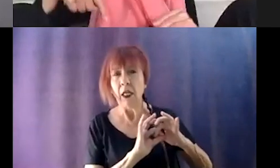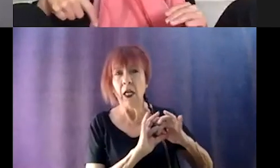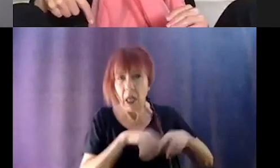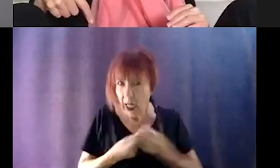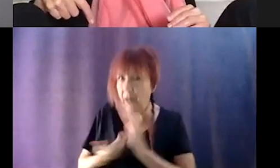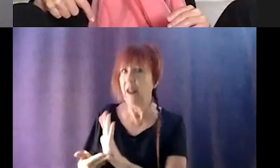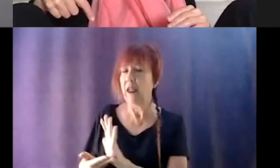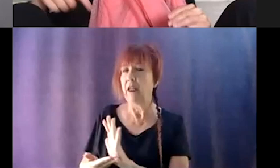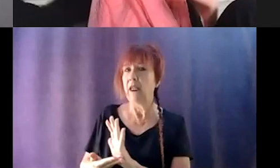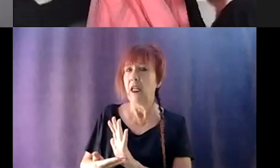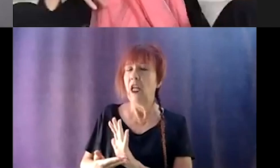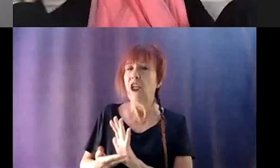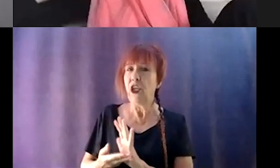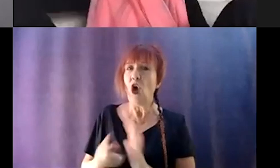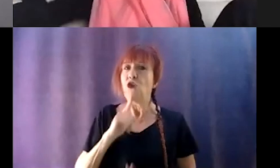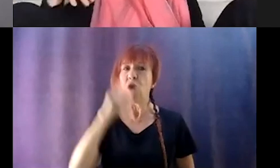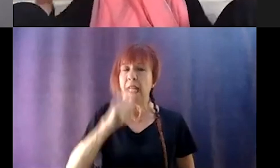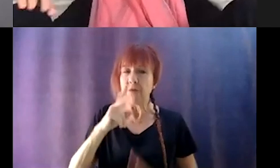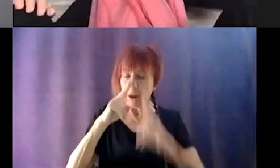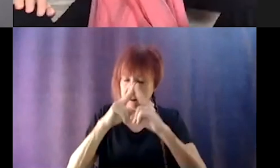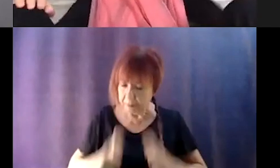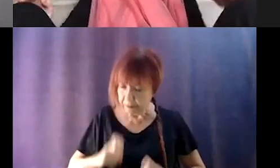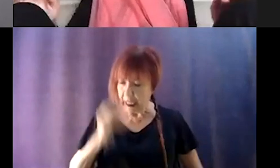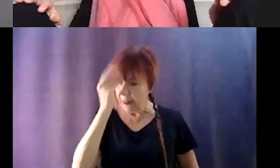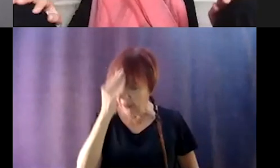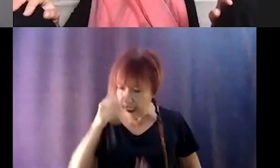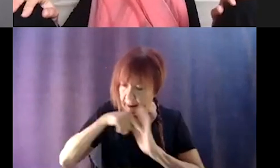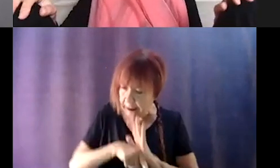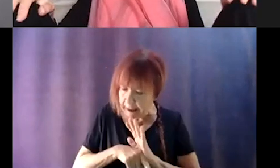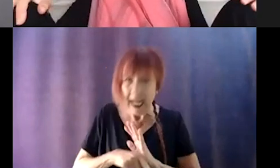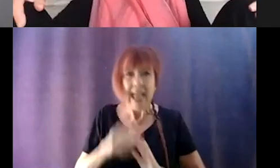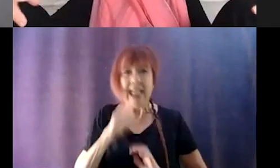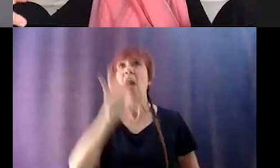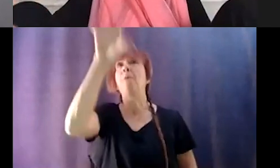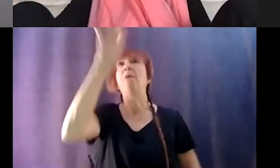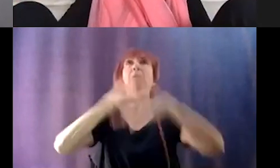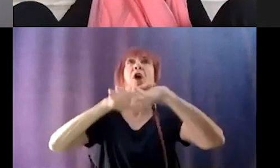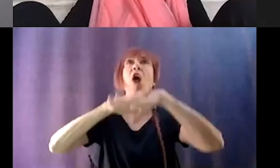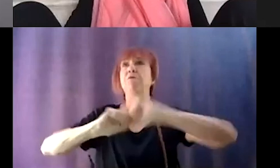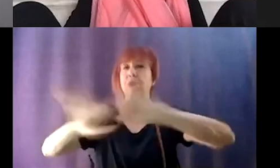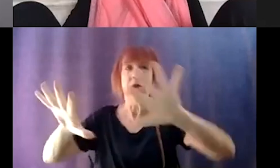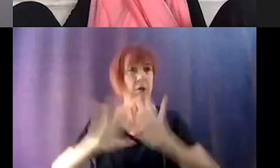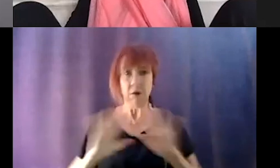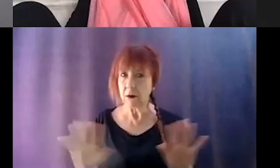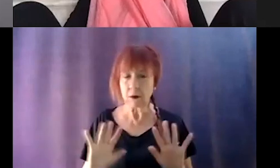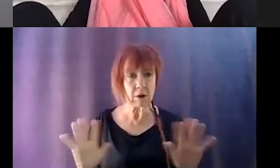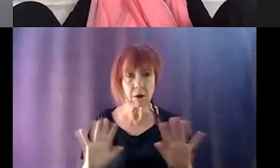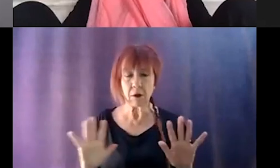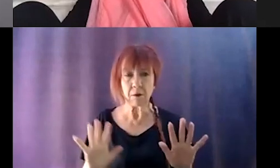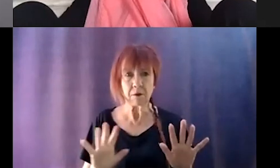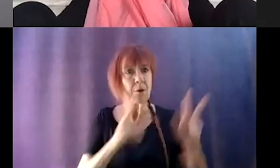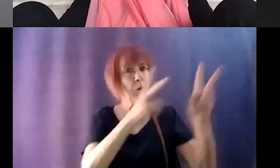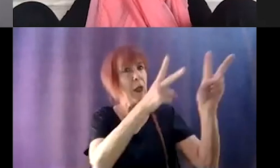think, not just to, oh, there is that, get this information. It's too much, but really to